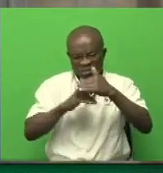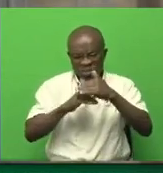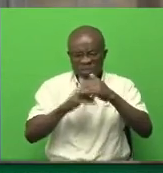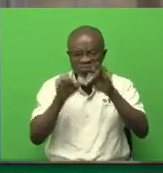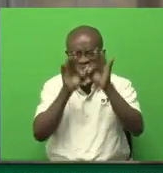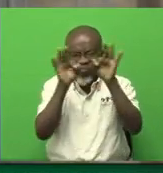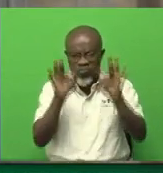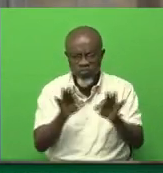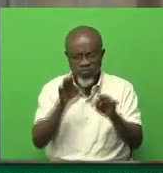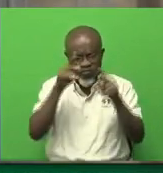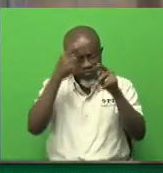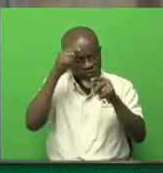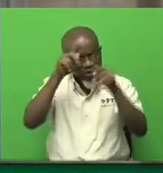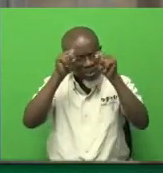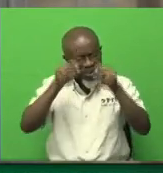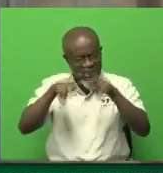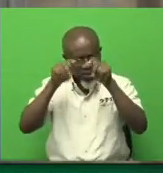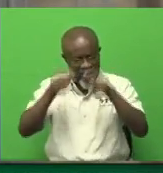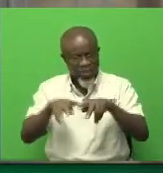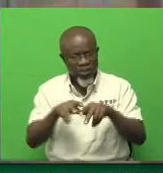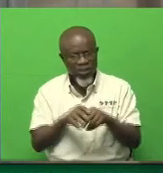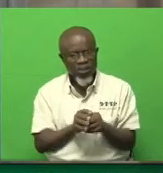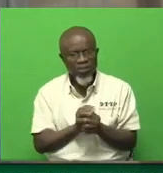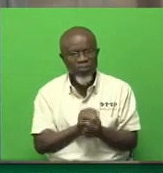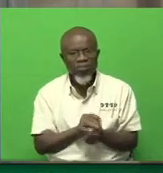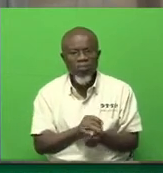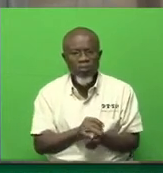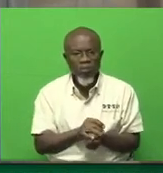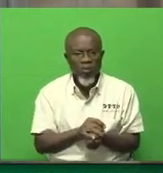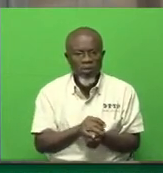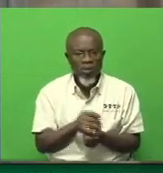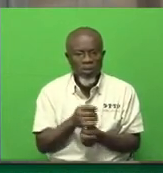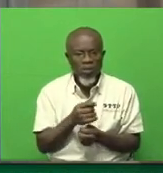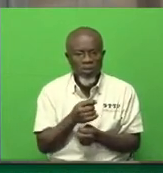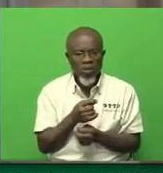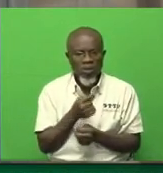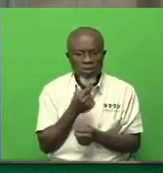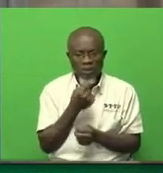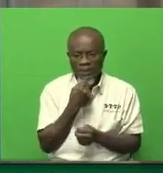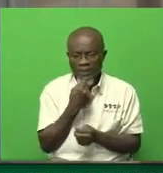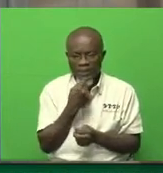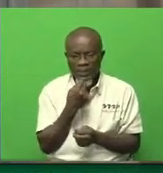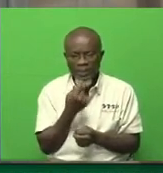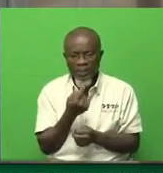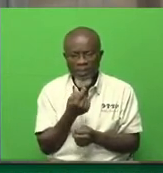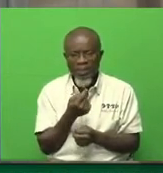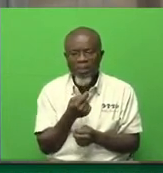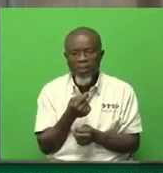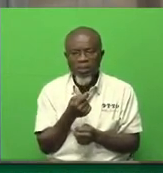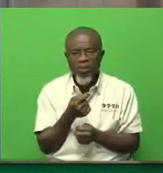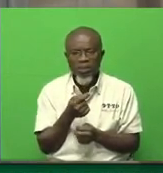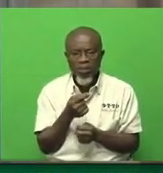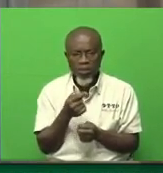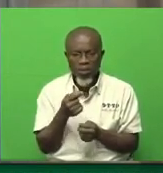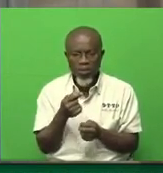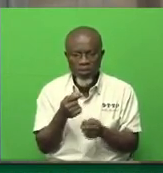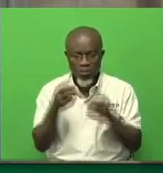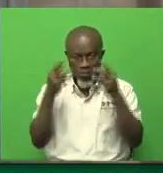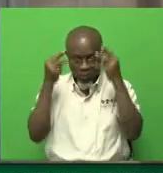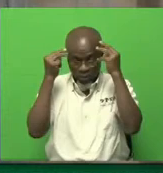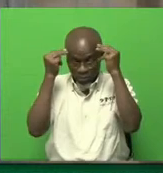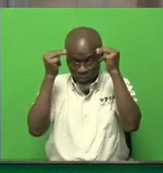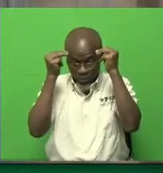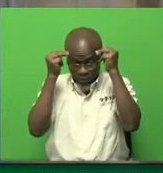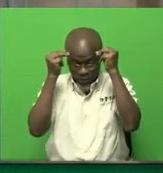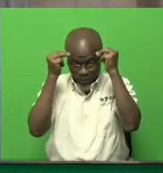of Health is choosing the choosing the cheapest medication possible to put on seed up rahaman also said